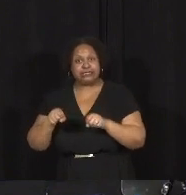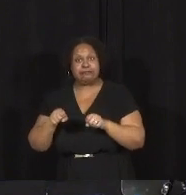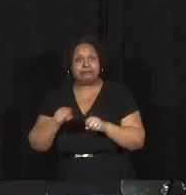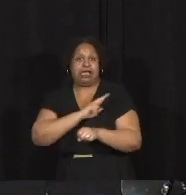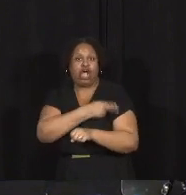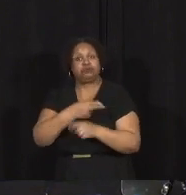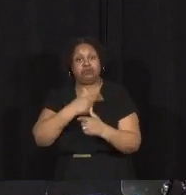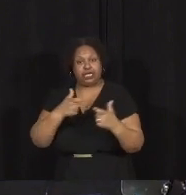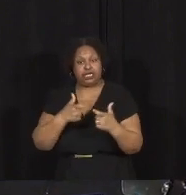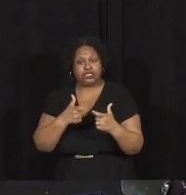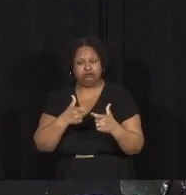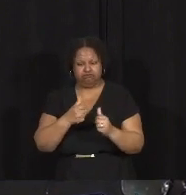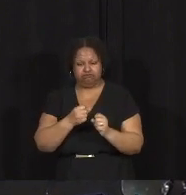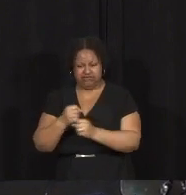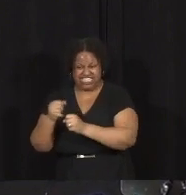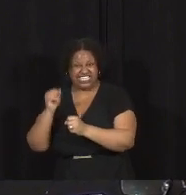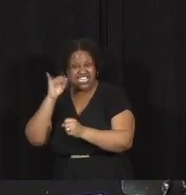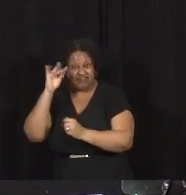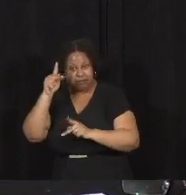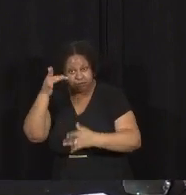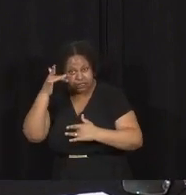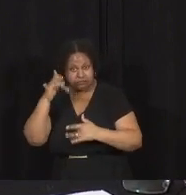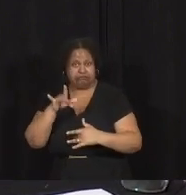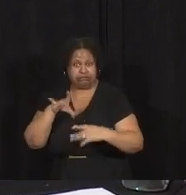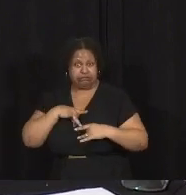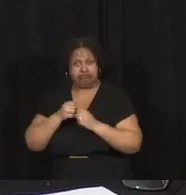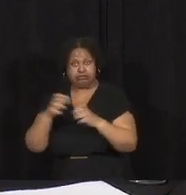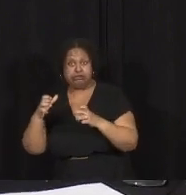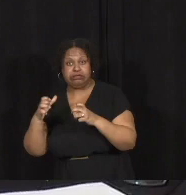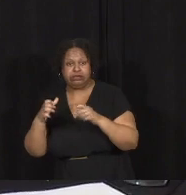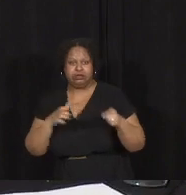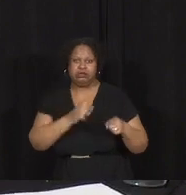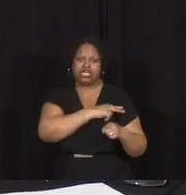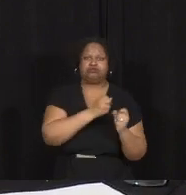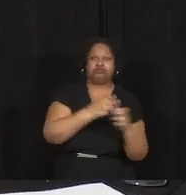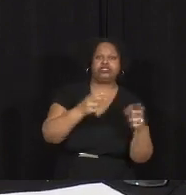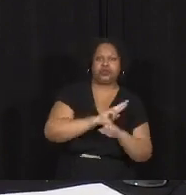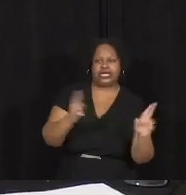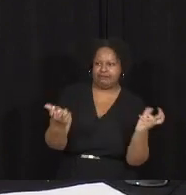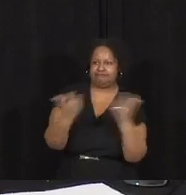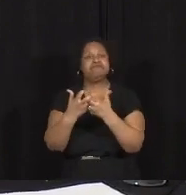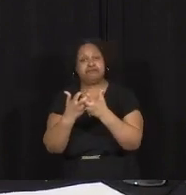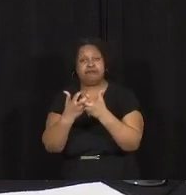to throw this across to Steny to talk about the way that